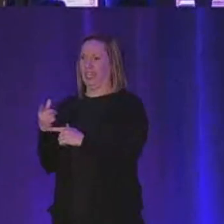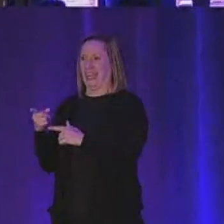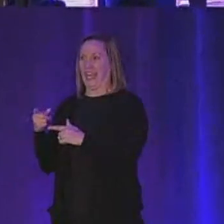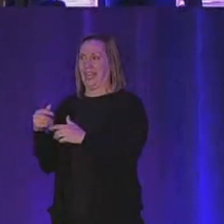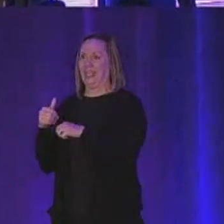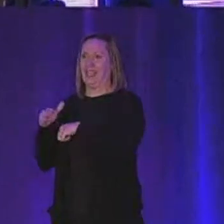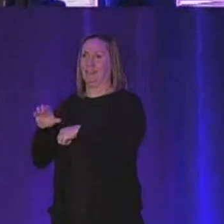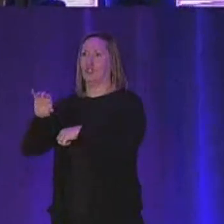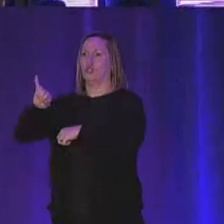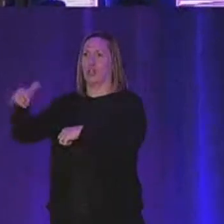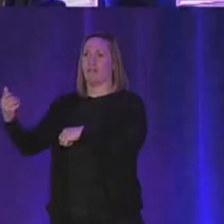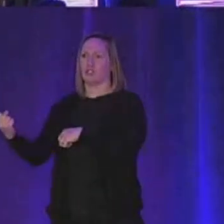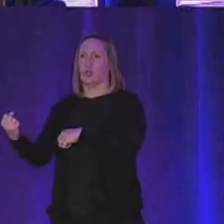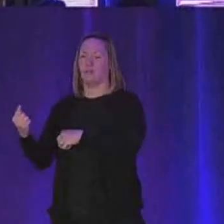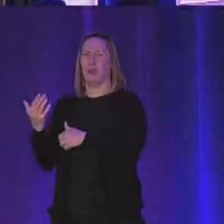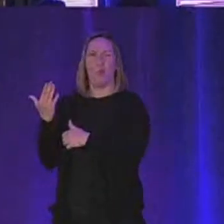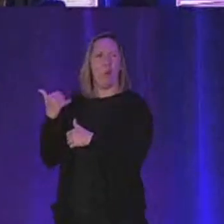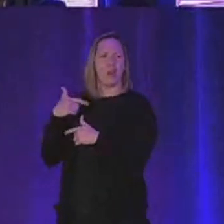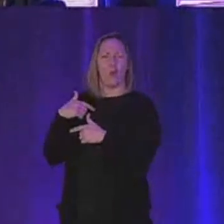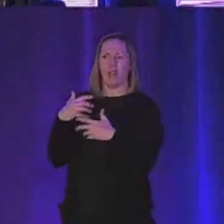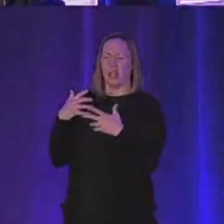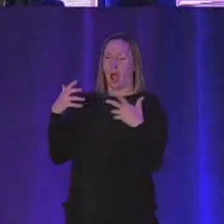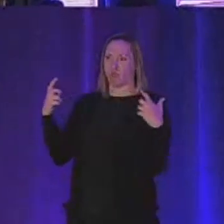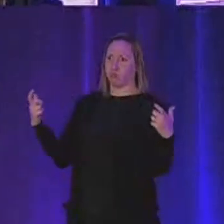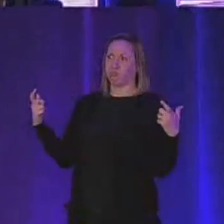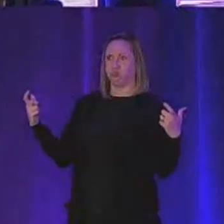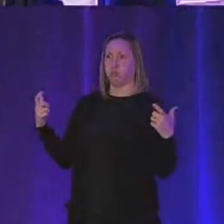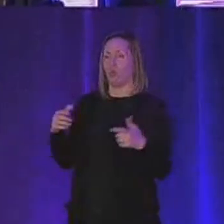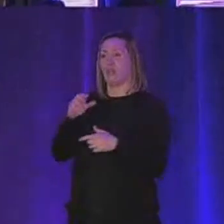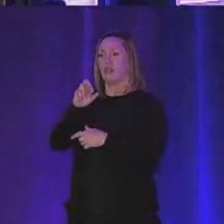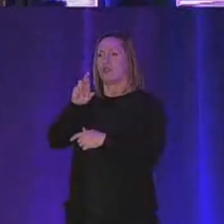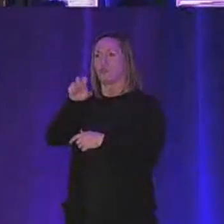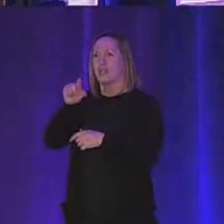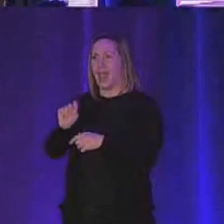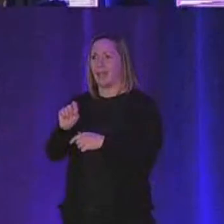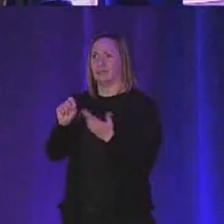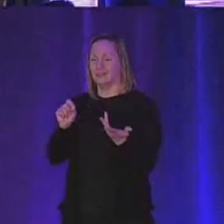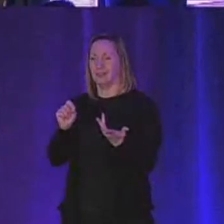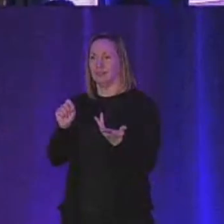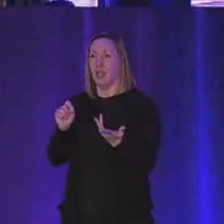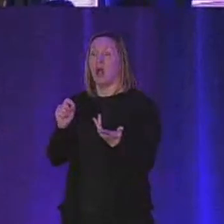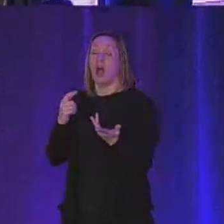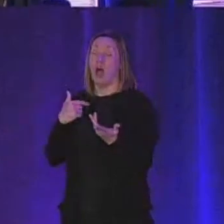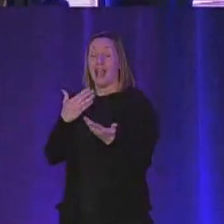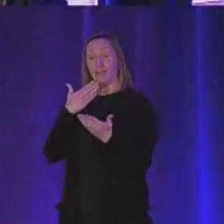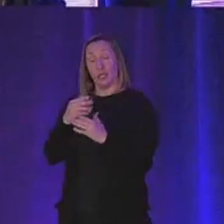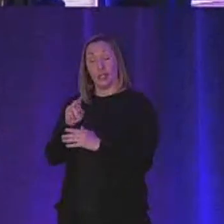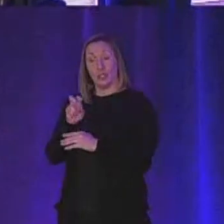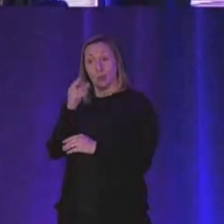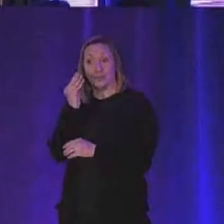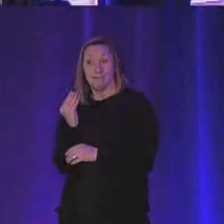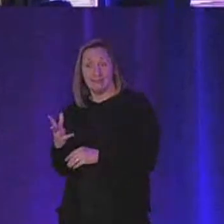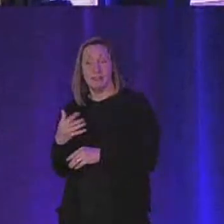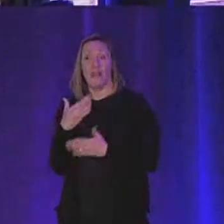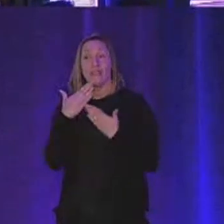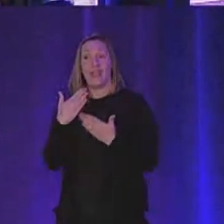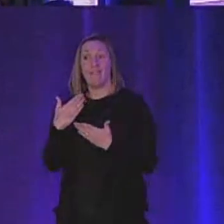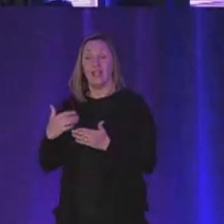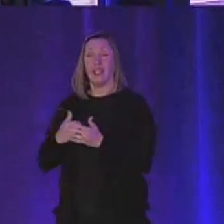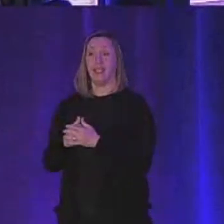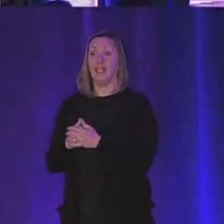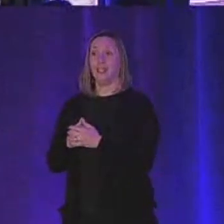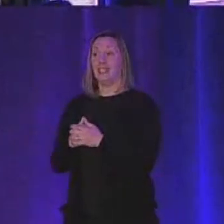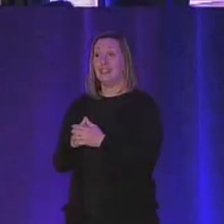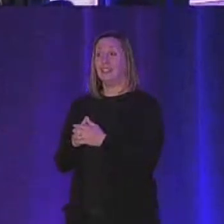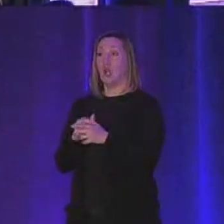Why do I need the bloat that is React DOM? A lot of people complain about this, and I have good news. Thankfully, there's